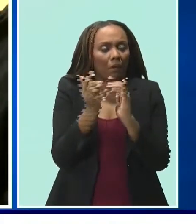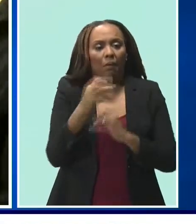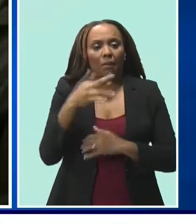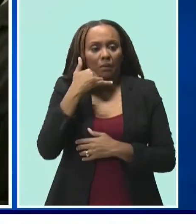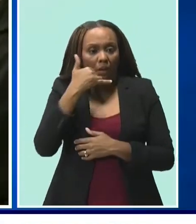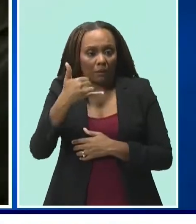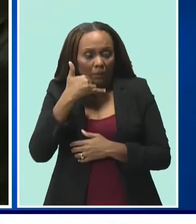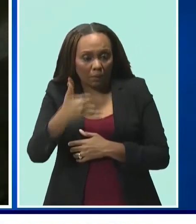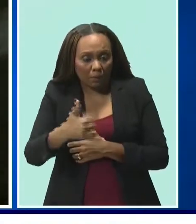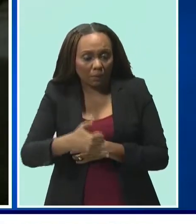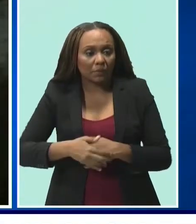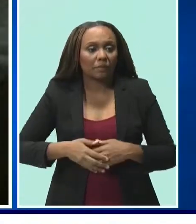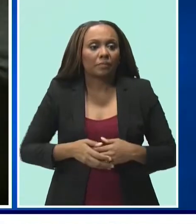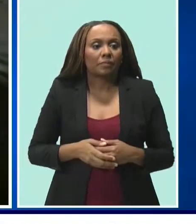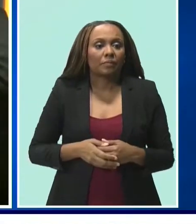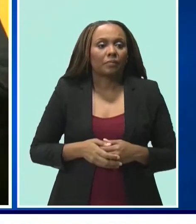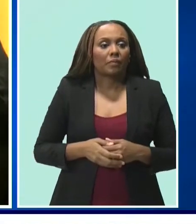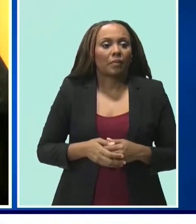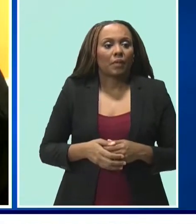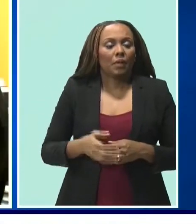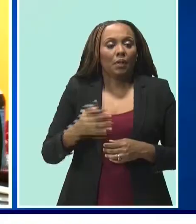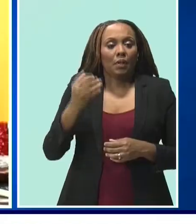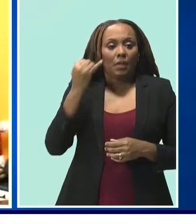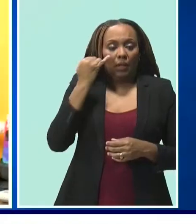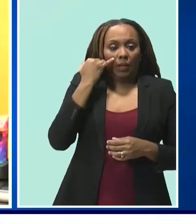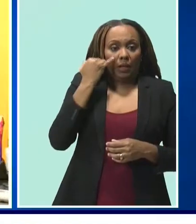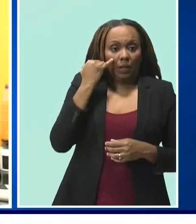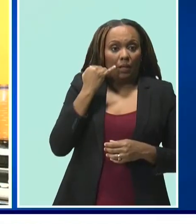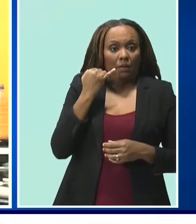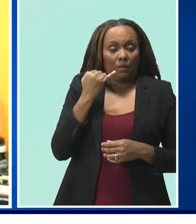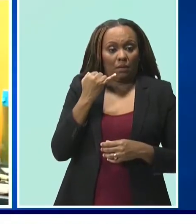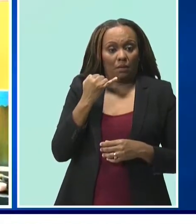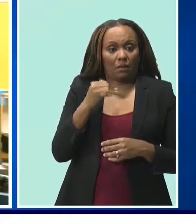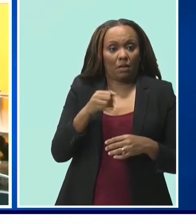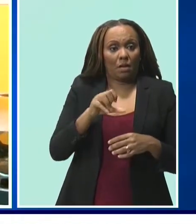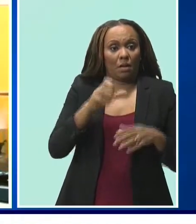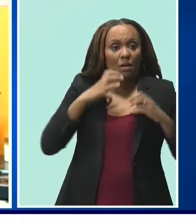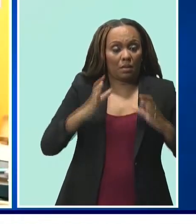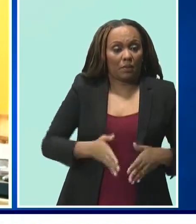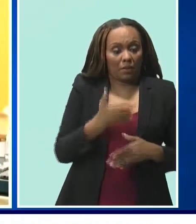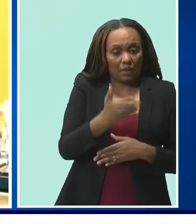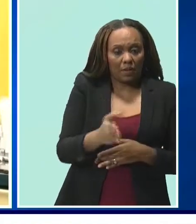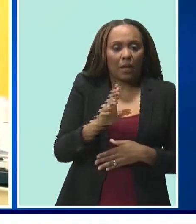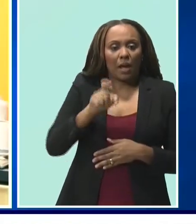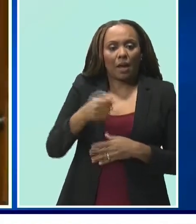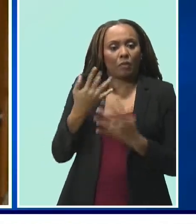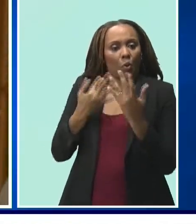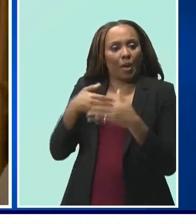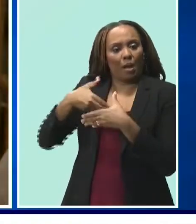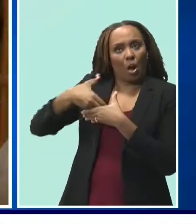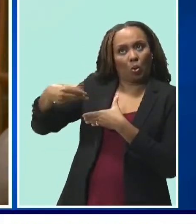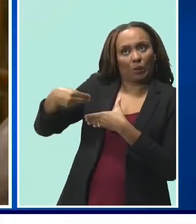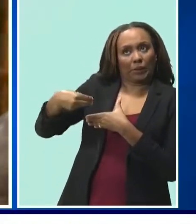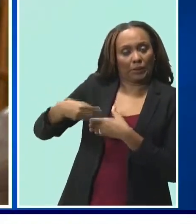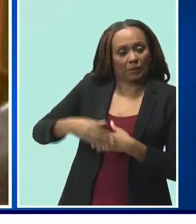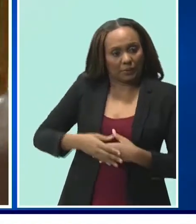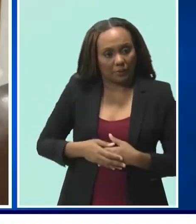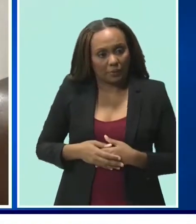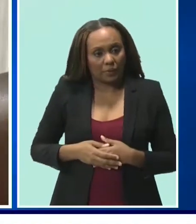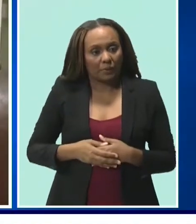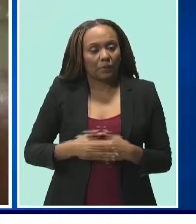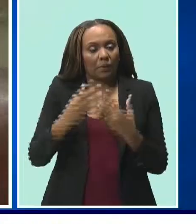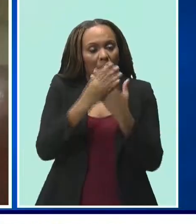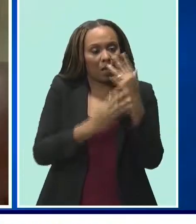is recommended that clients wait outside until it is time for them to be served. Personal protection equipment such as